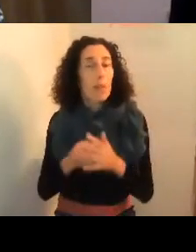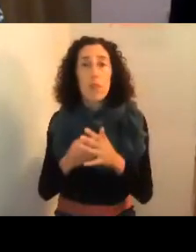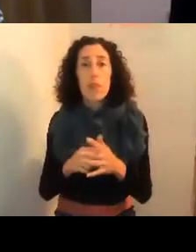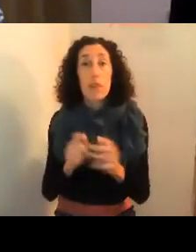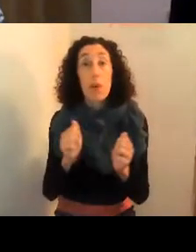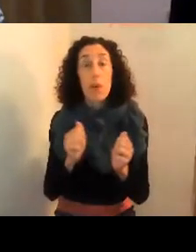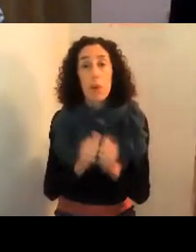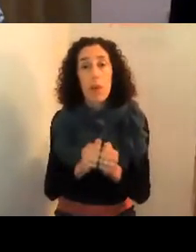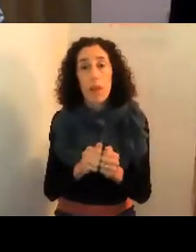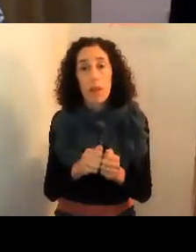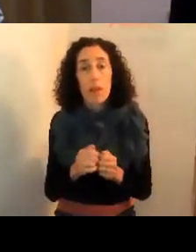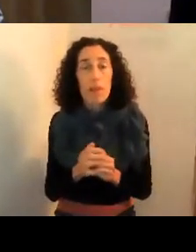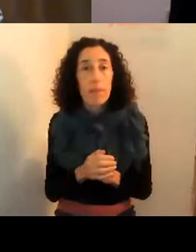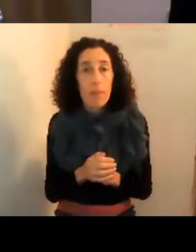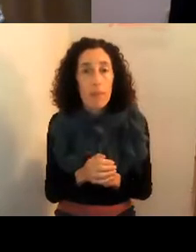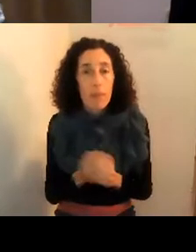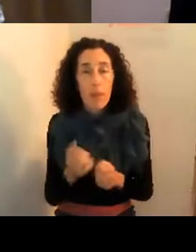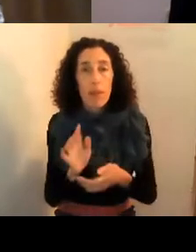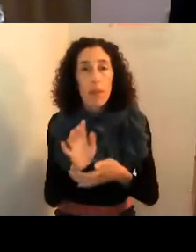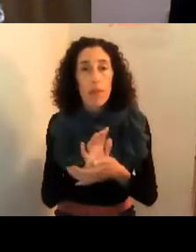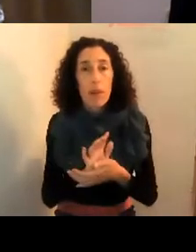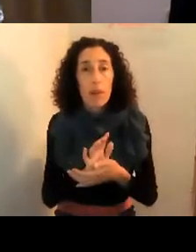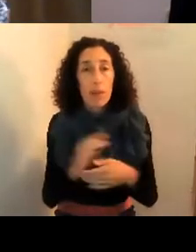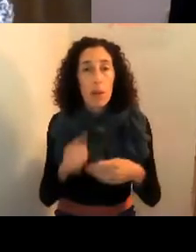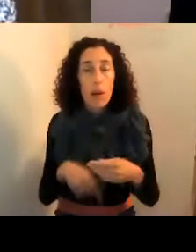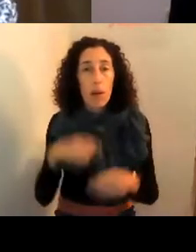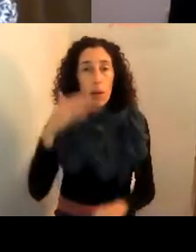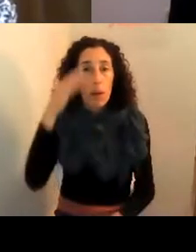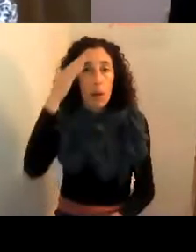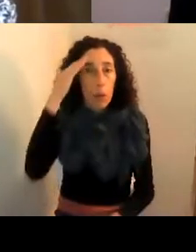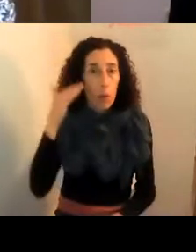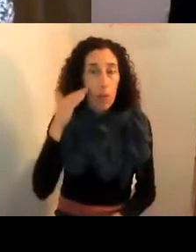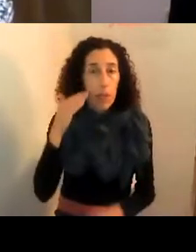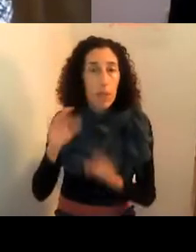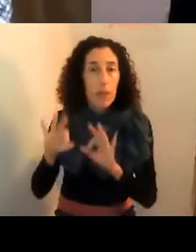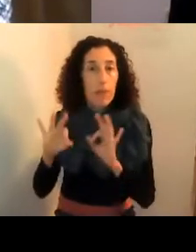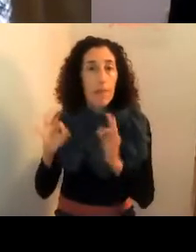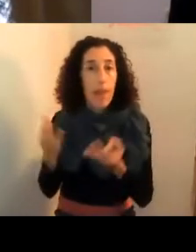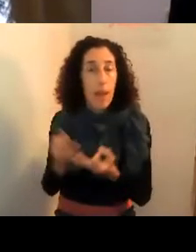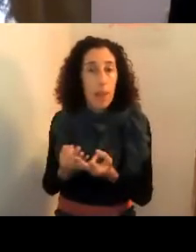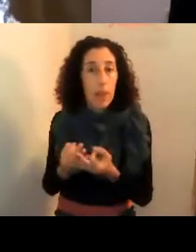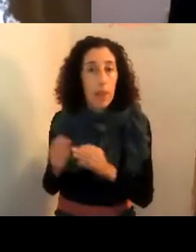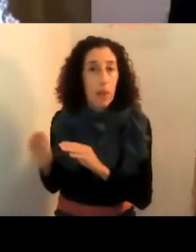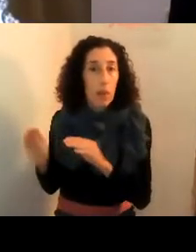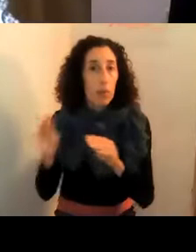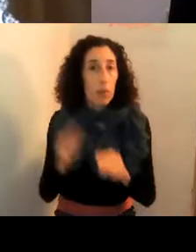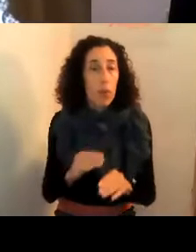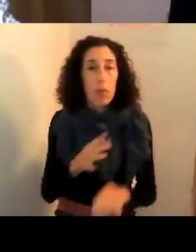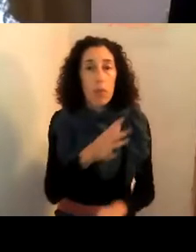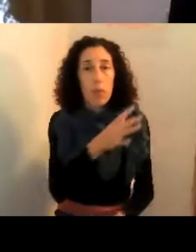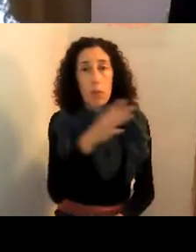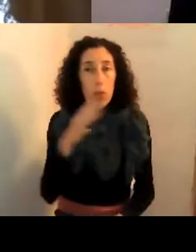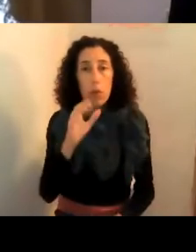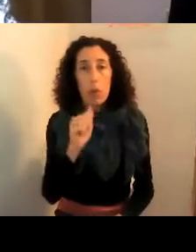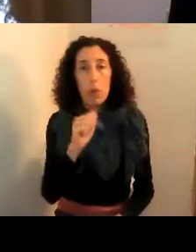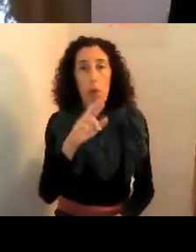Minari, which is about a Korean family who moves to rural Arkansas. And I had the opportunity to view a